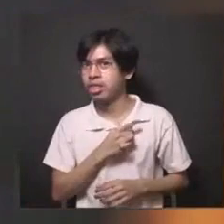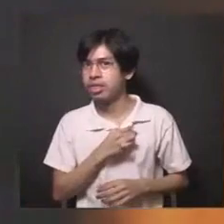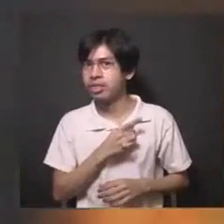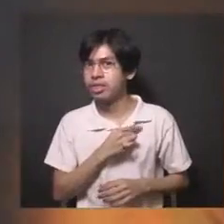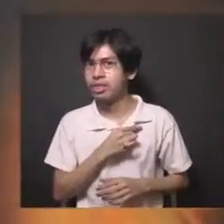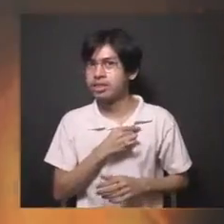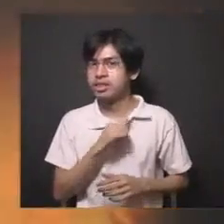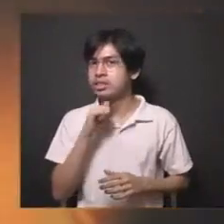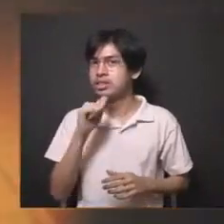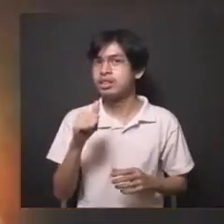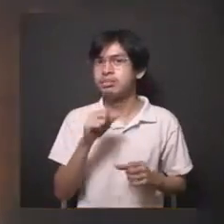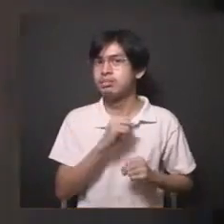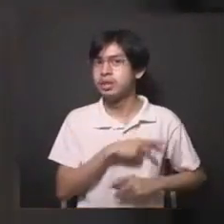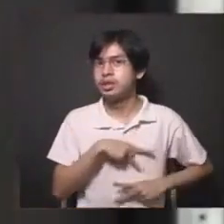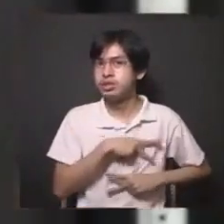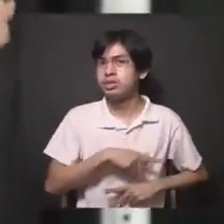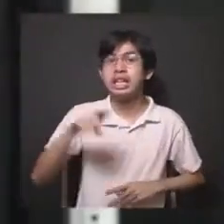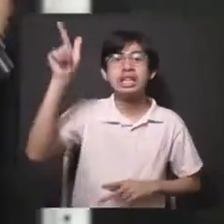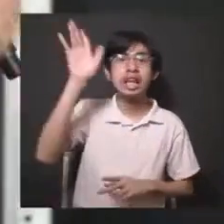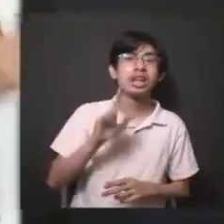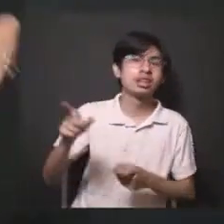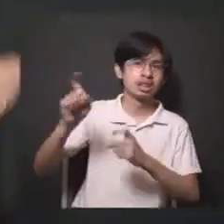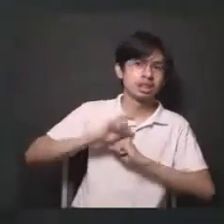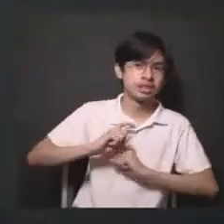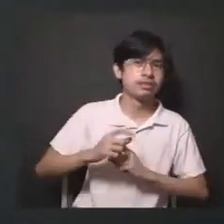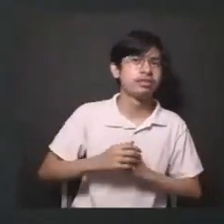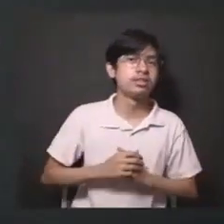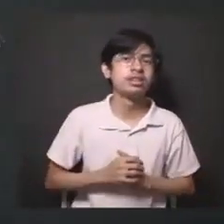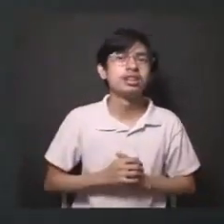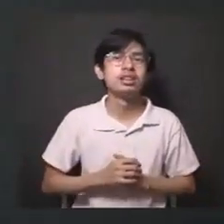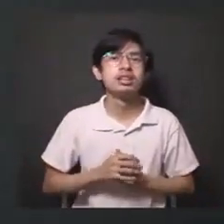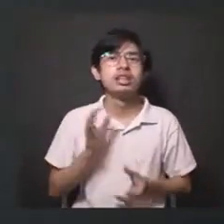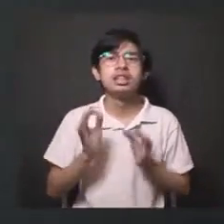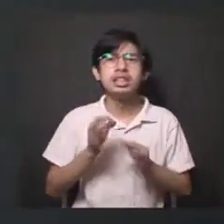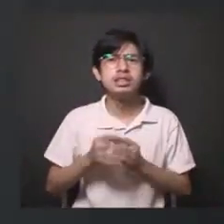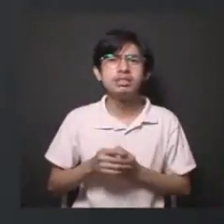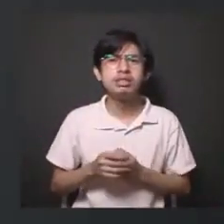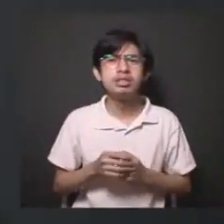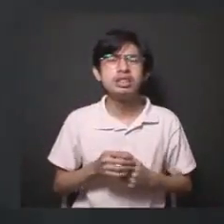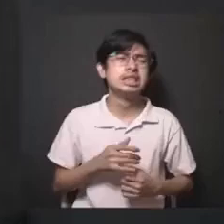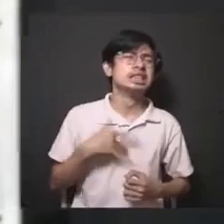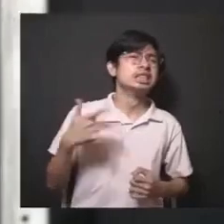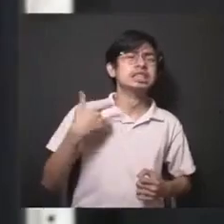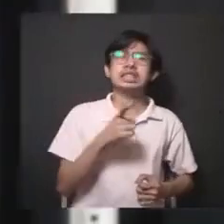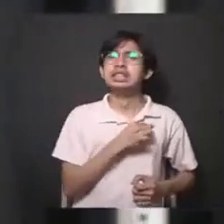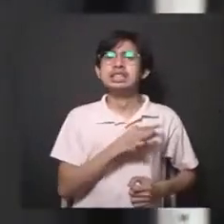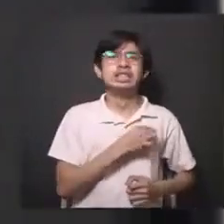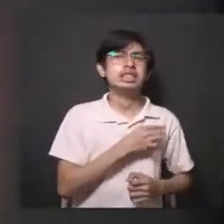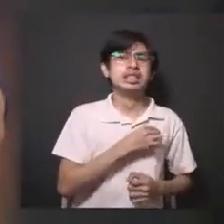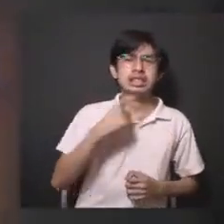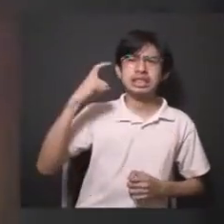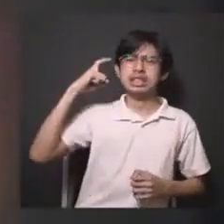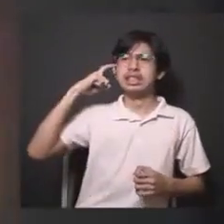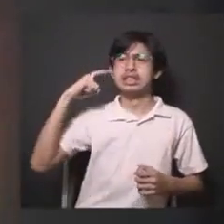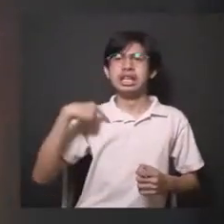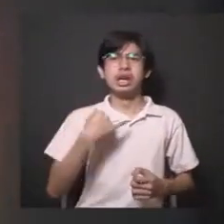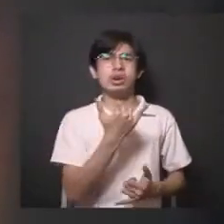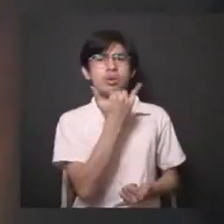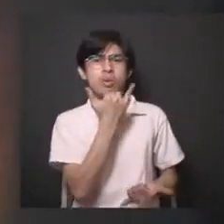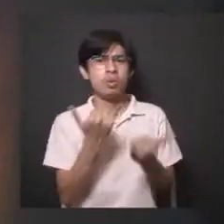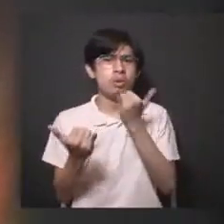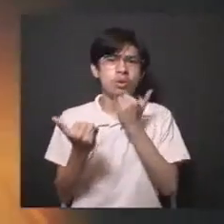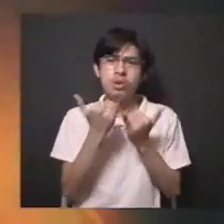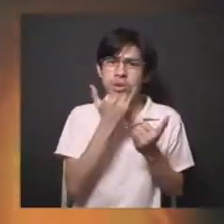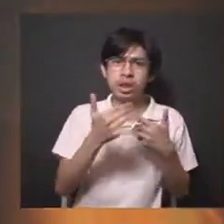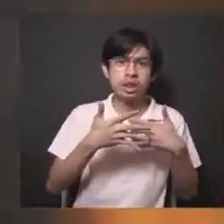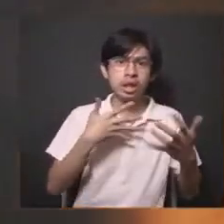God. When you have a guilty conscience in you, a bad heart, no matter how good the blessing is, you'll never